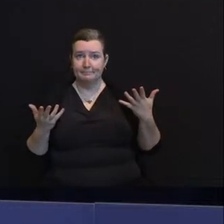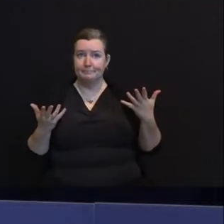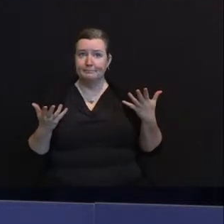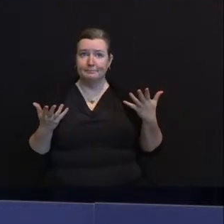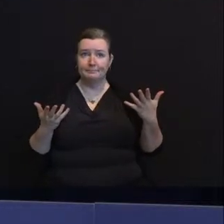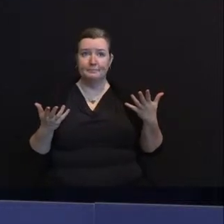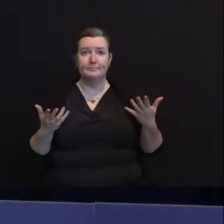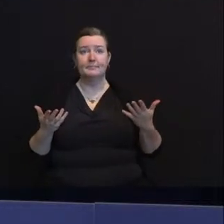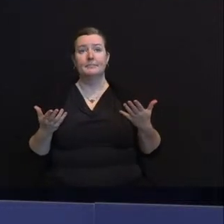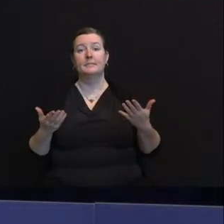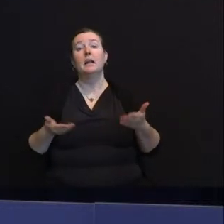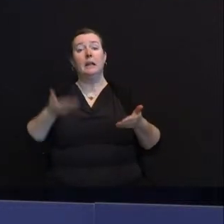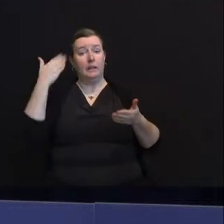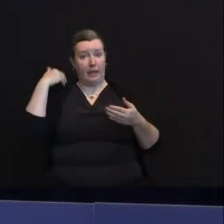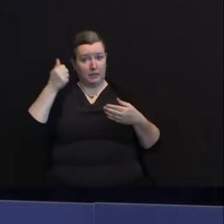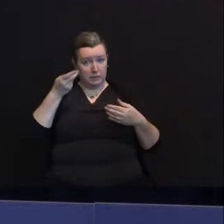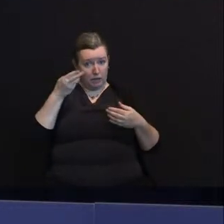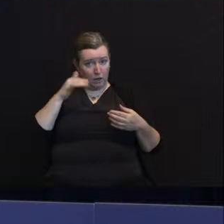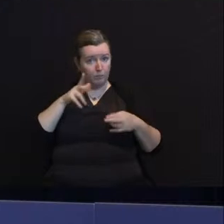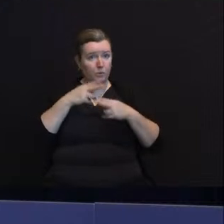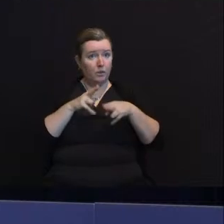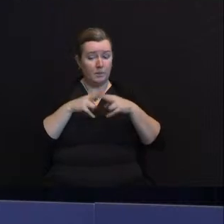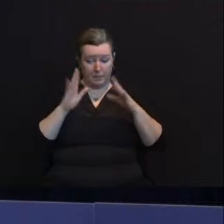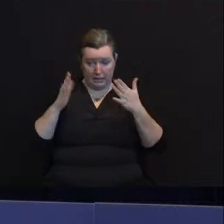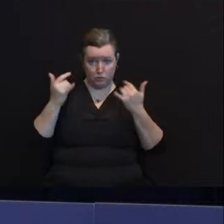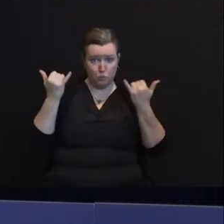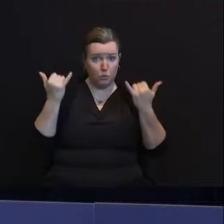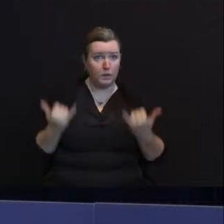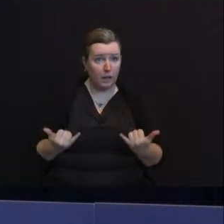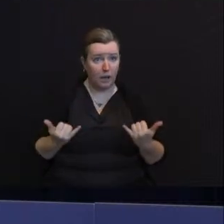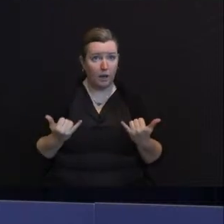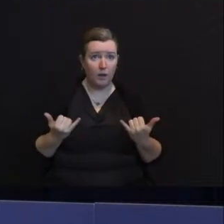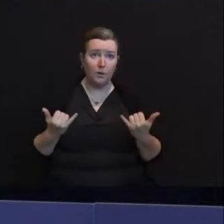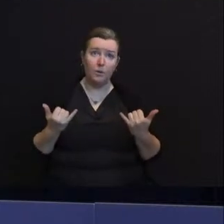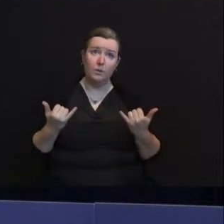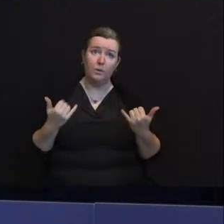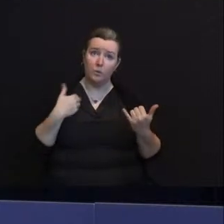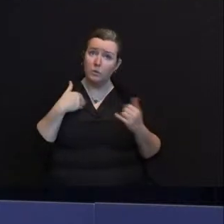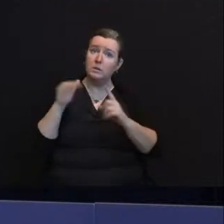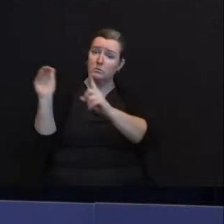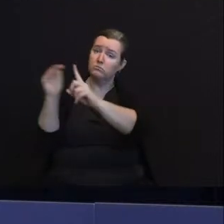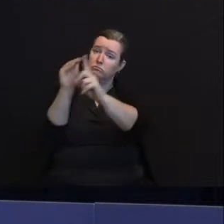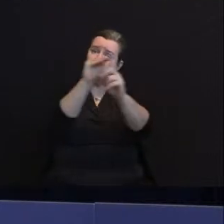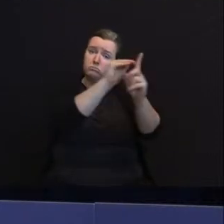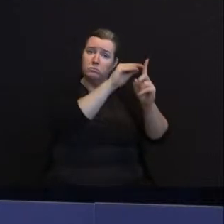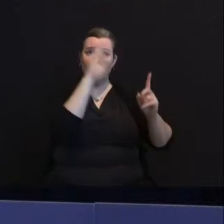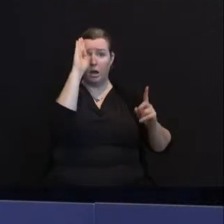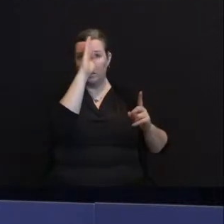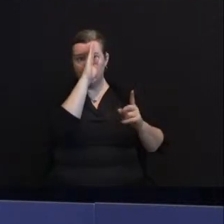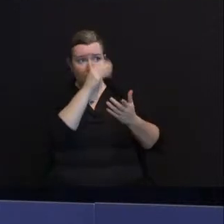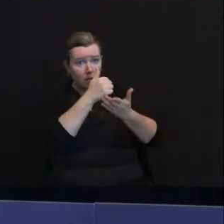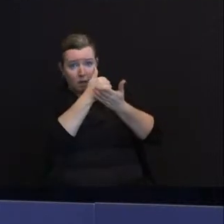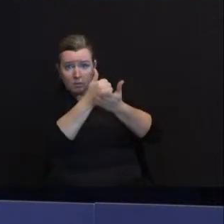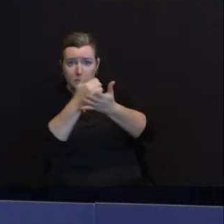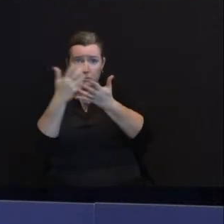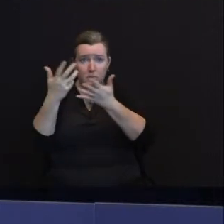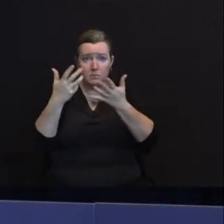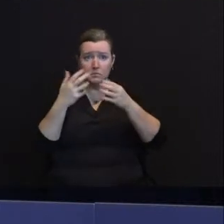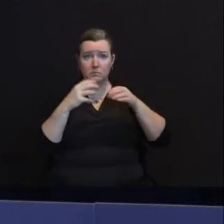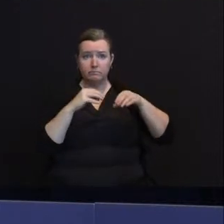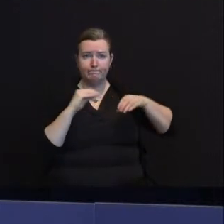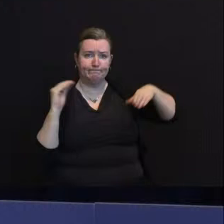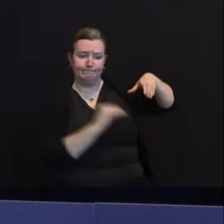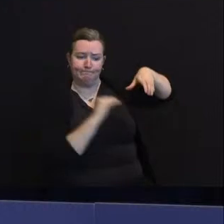our hospitals to stockpile PPE and ventilators. We are conferencing weekly with the Hospital